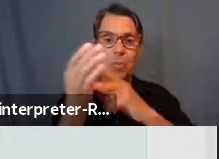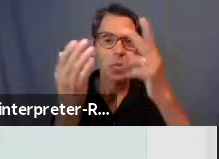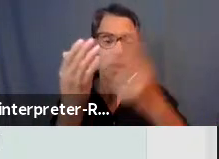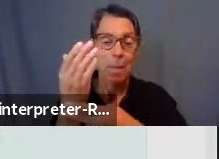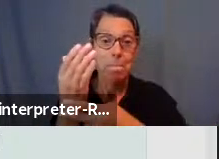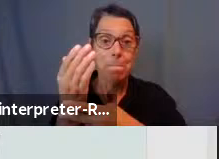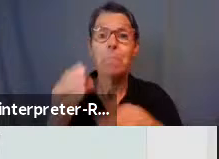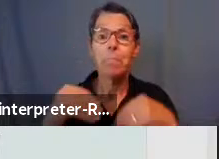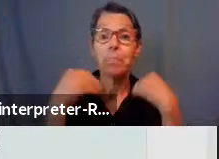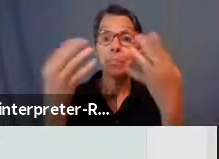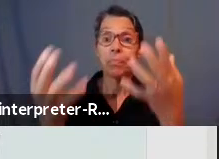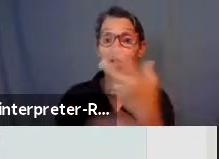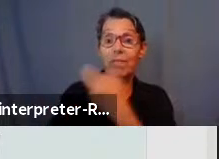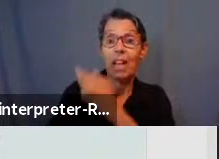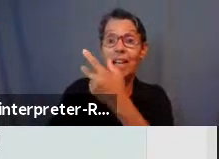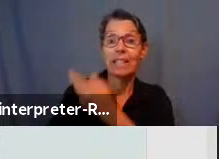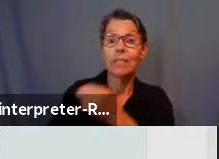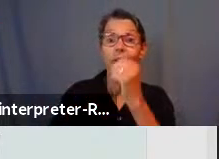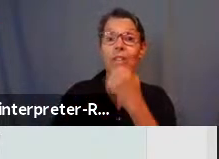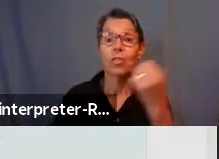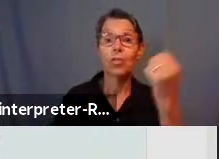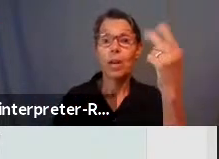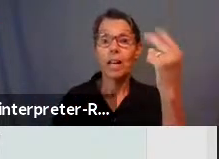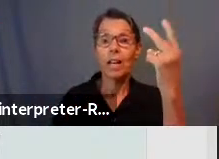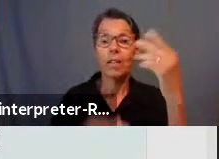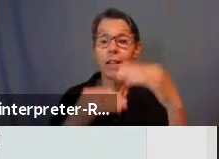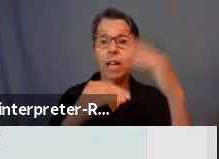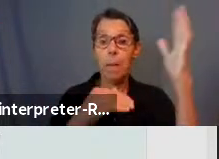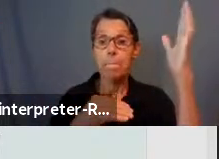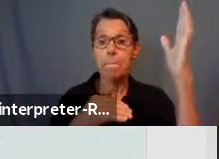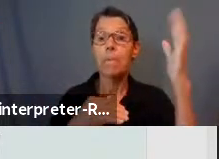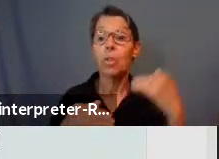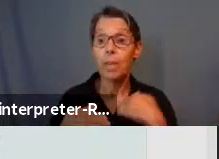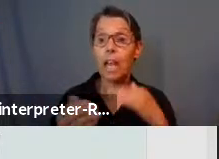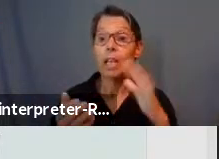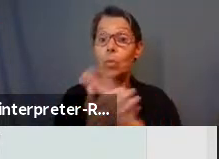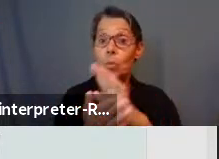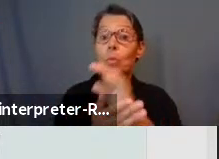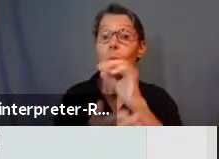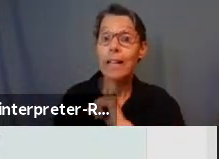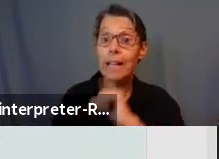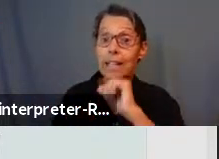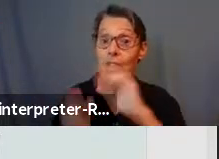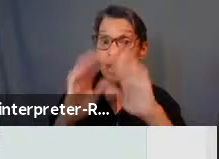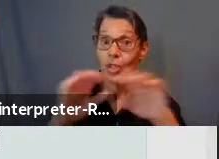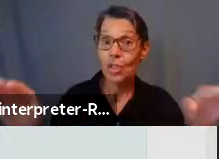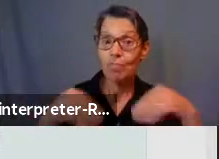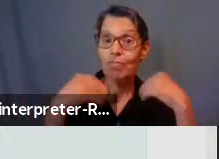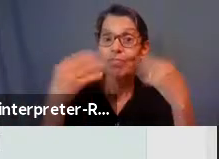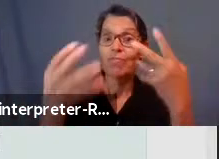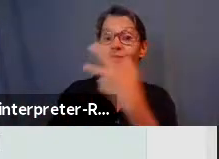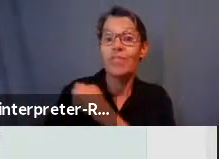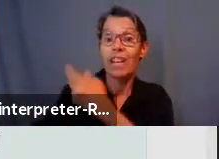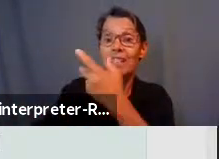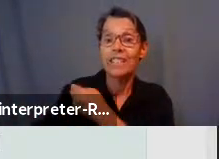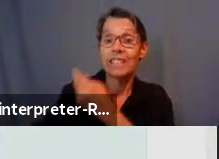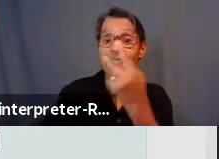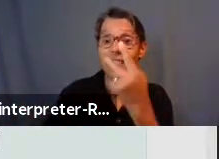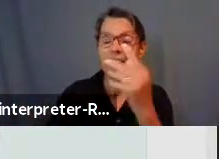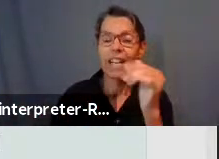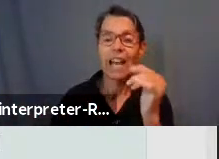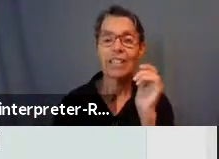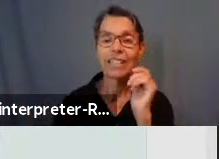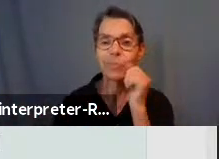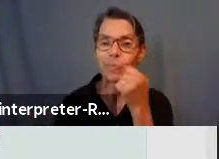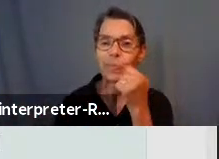ages 12 and up. And so we were able to provide school-age children vaccines. So that was a really unique experience to take